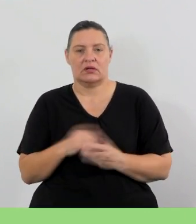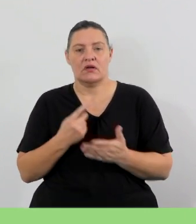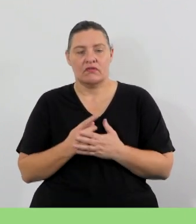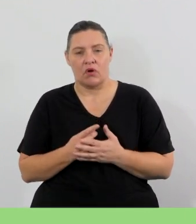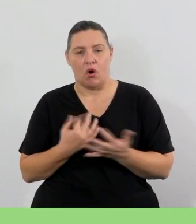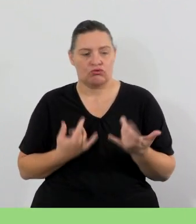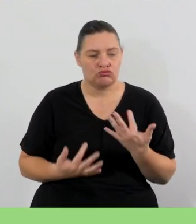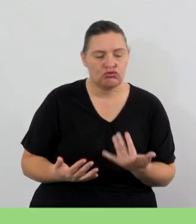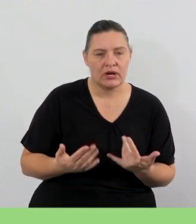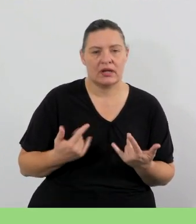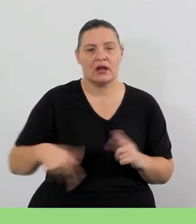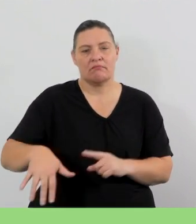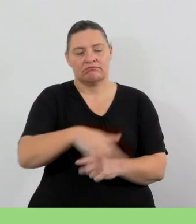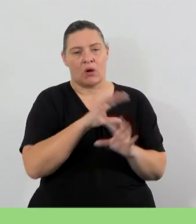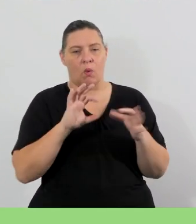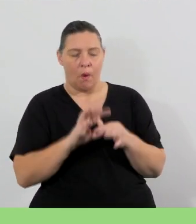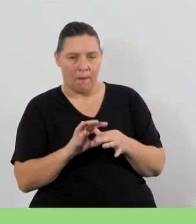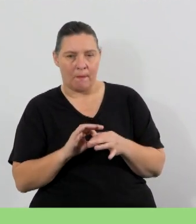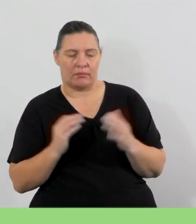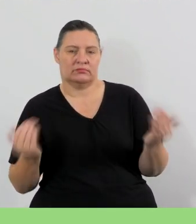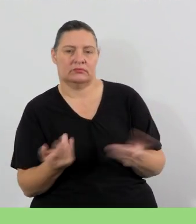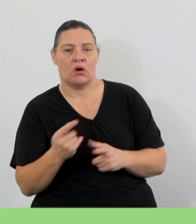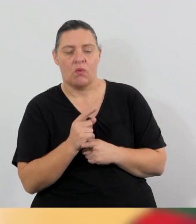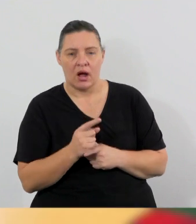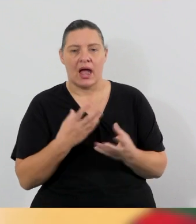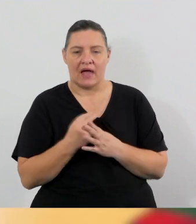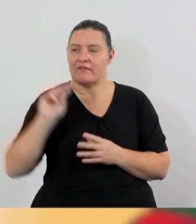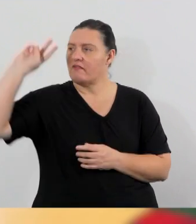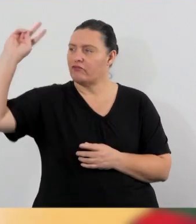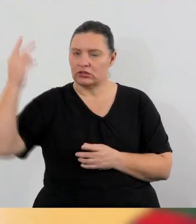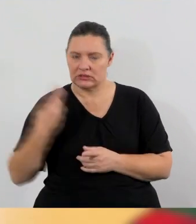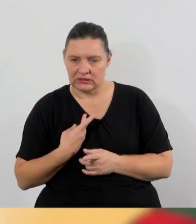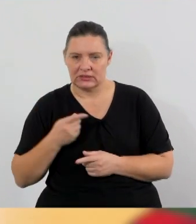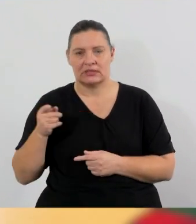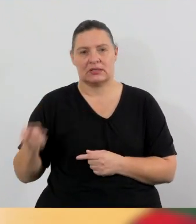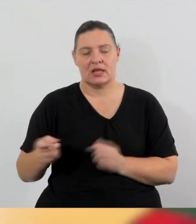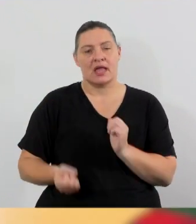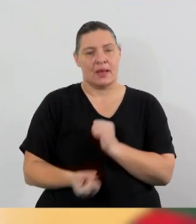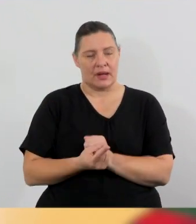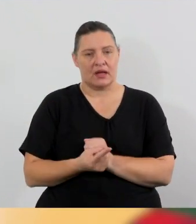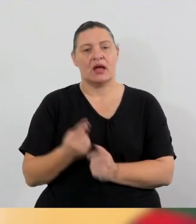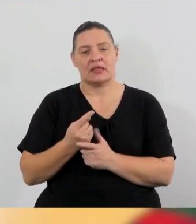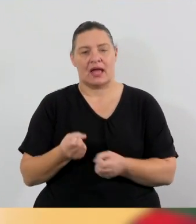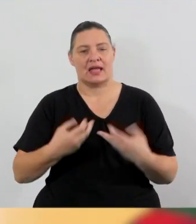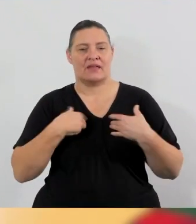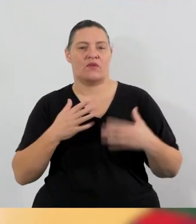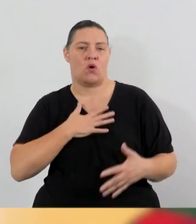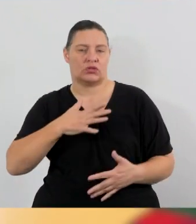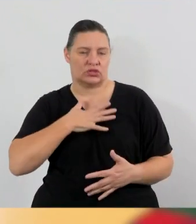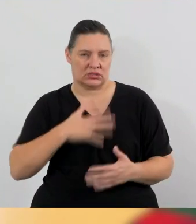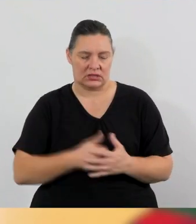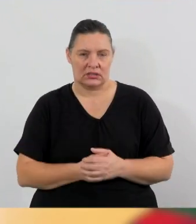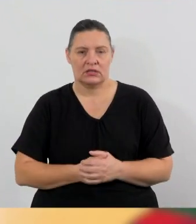caring for our green plants at home, because green plants undergo photosynthesis, and photosynthesis gives us